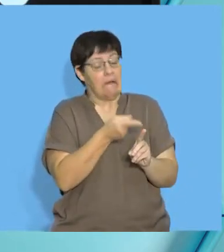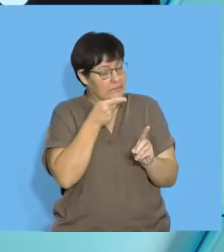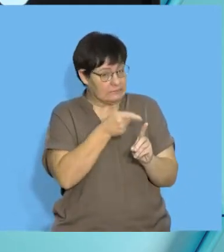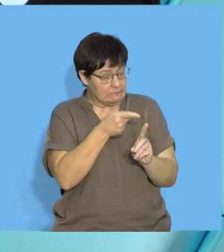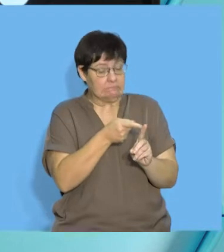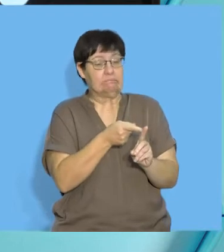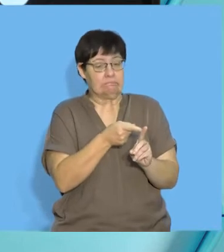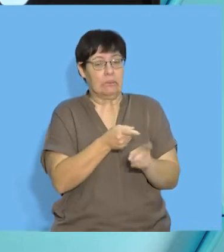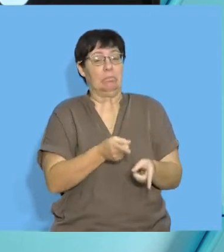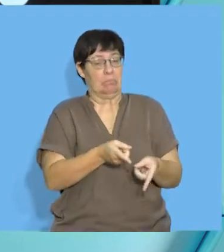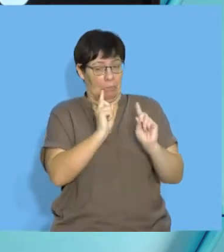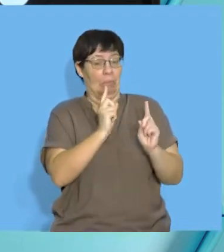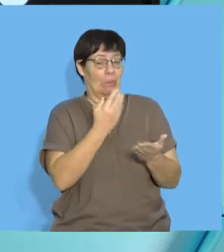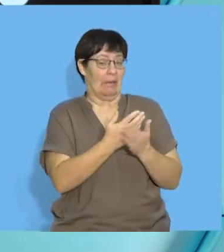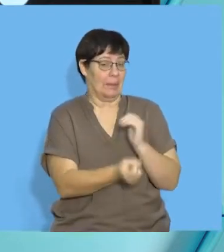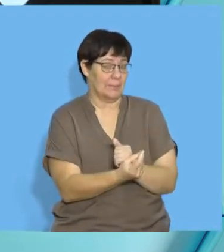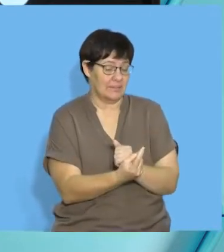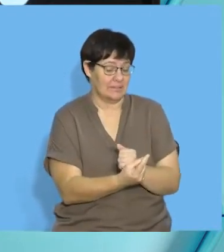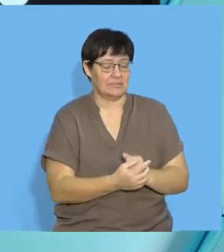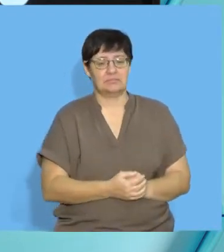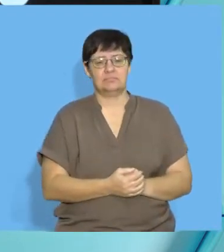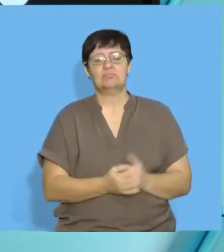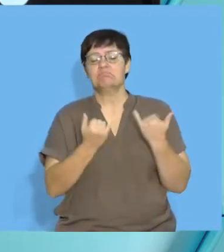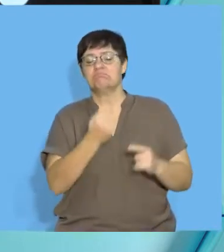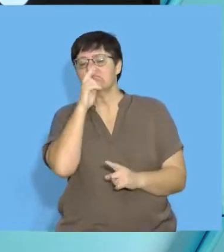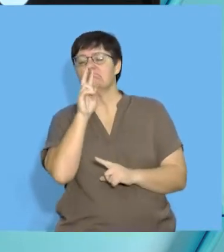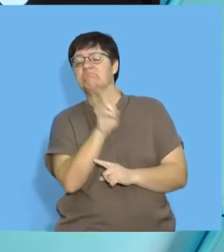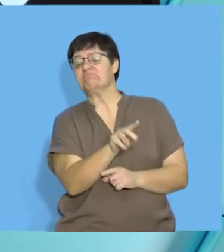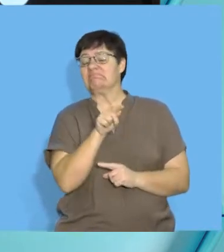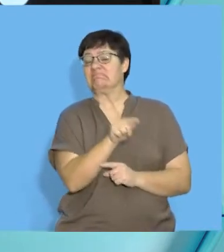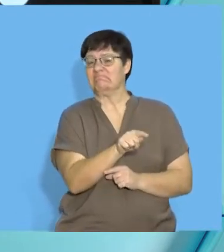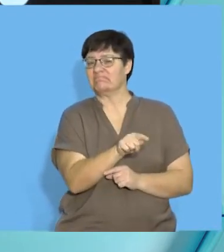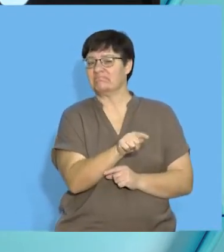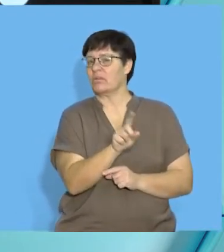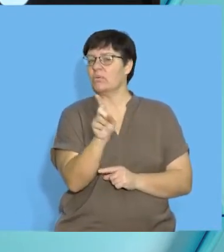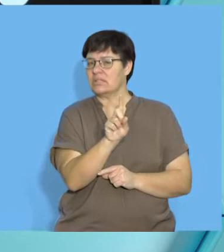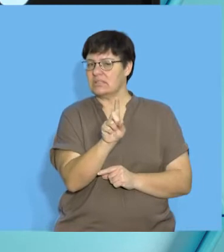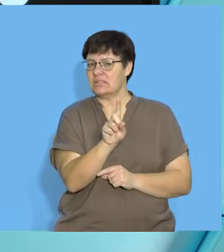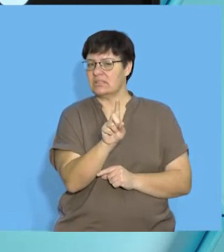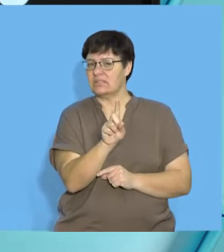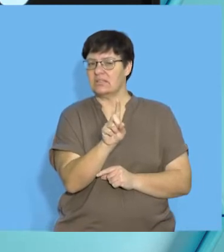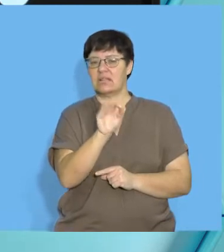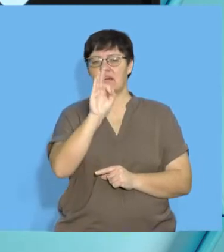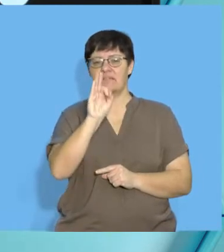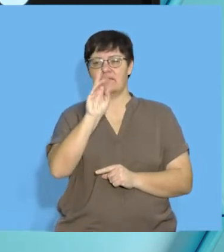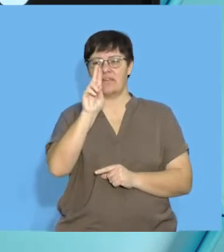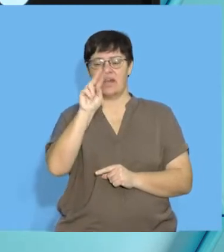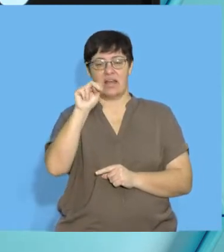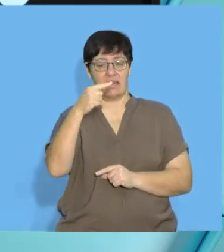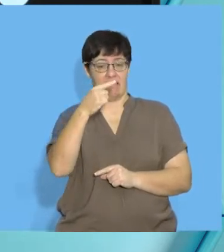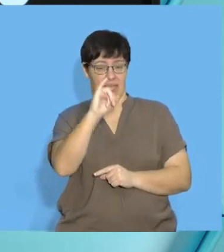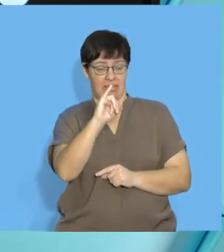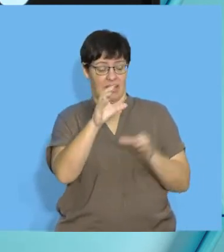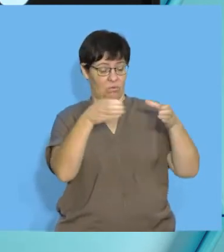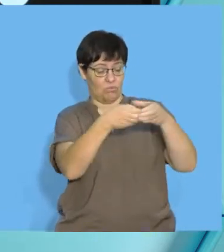of harm. And today we're going to focus on the microorganism of the kingdom fungi. So far, we've